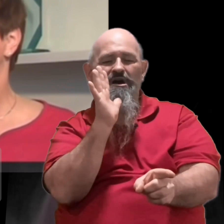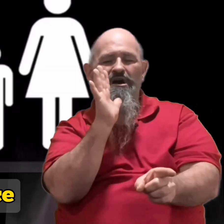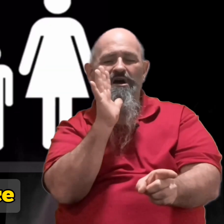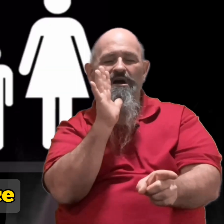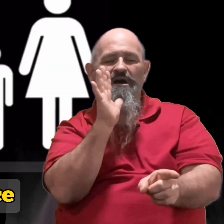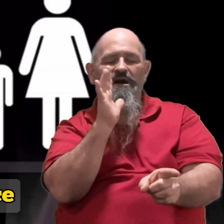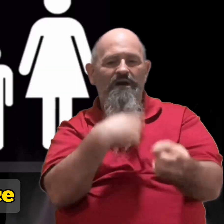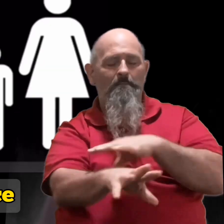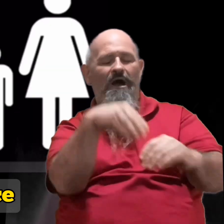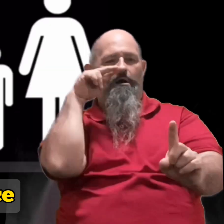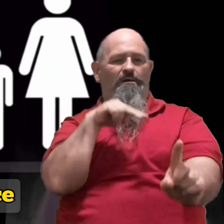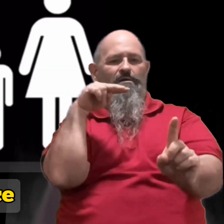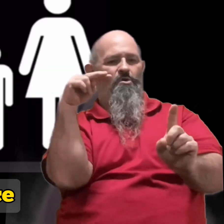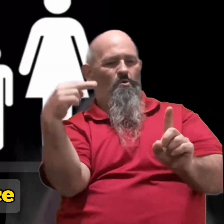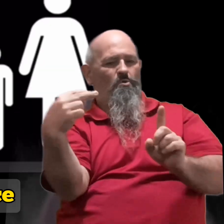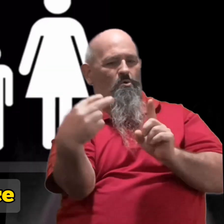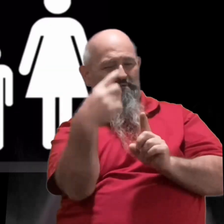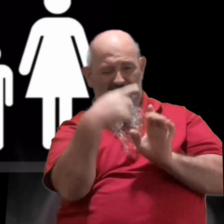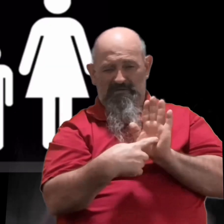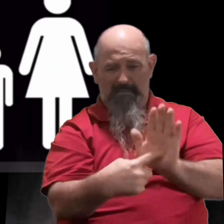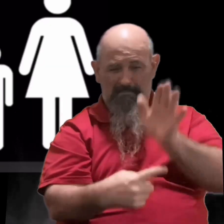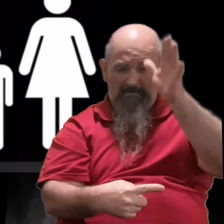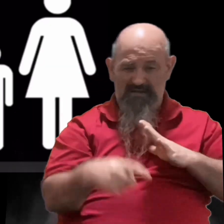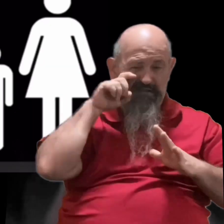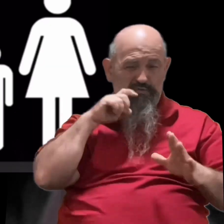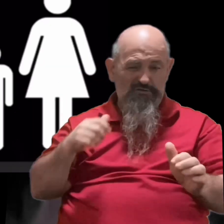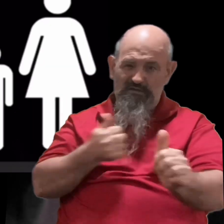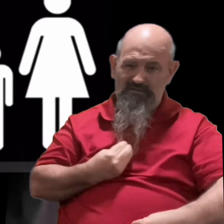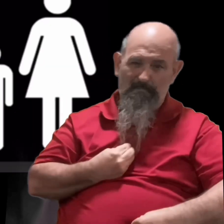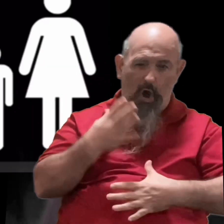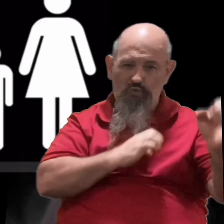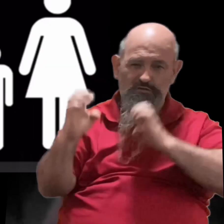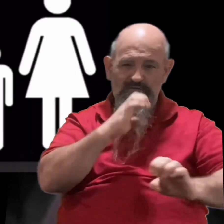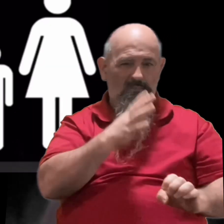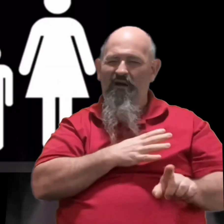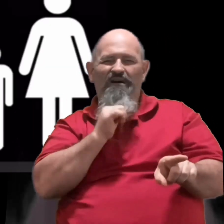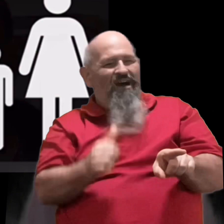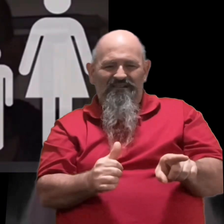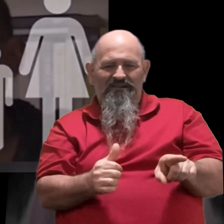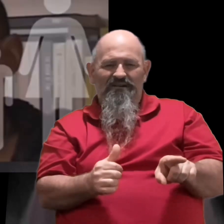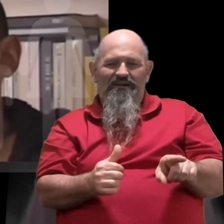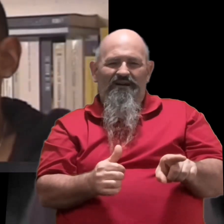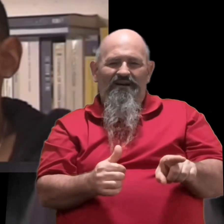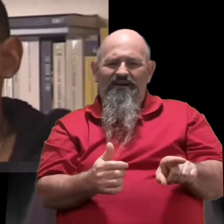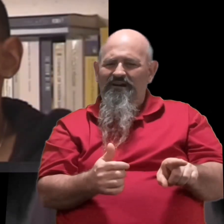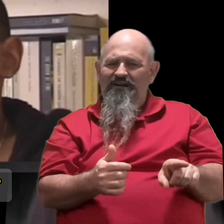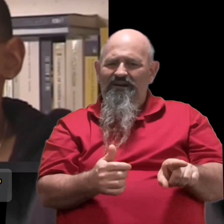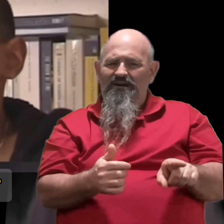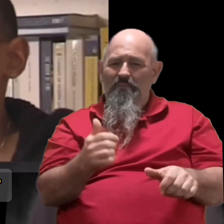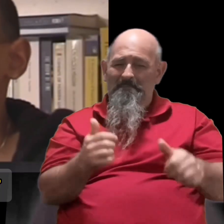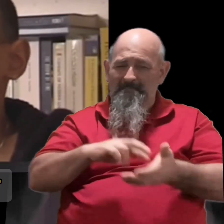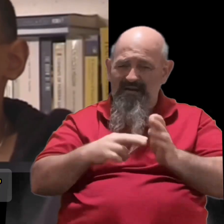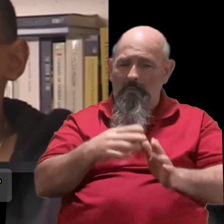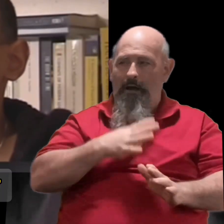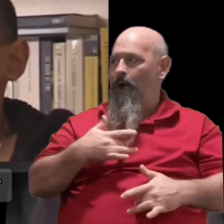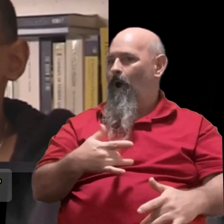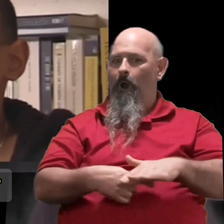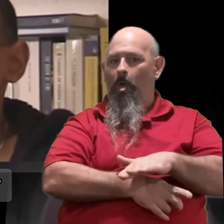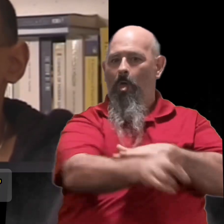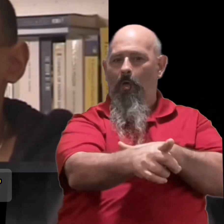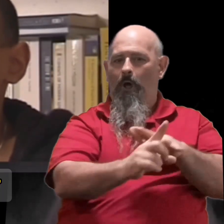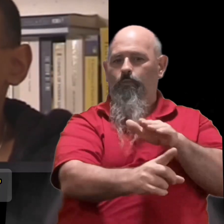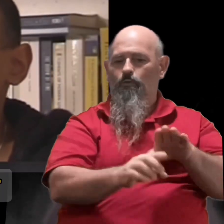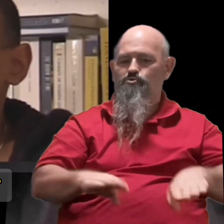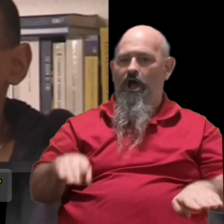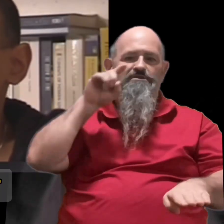mothers. It comes down to perception. For instance, men are the sexual predators and women are not, which means that women